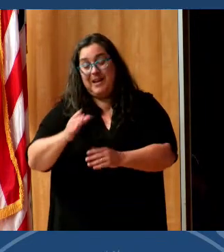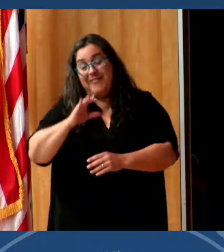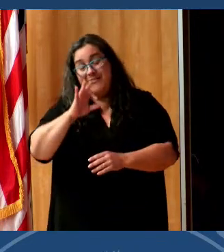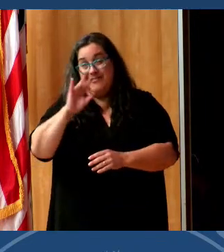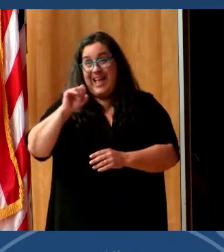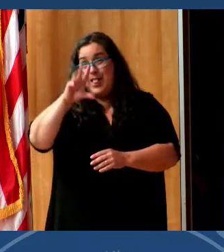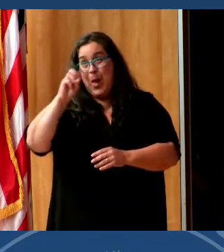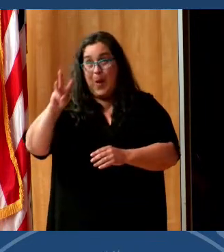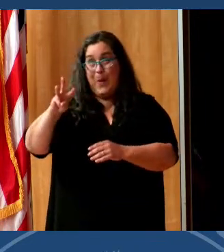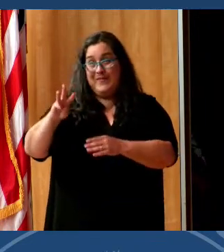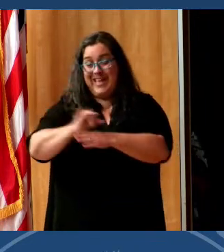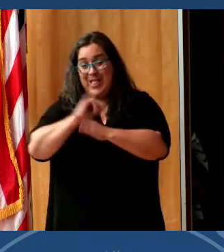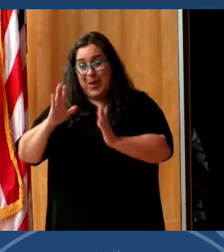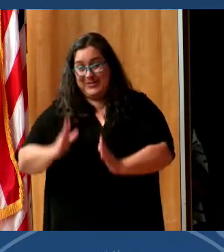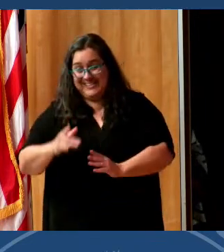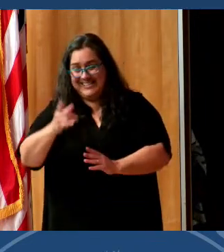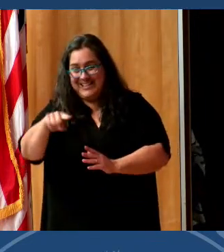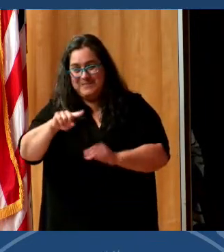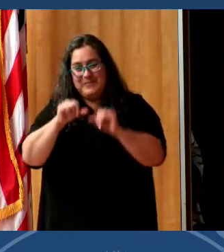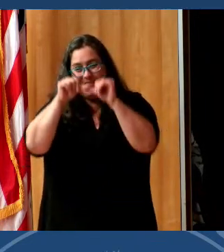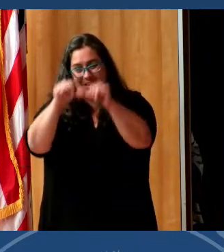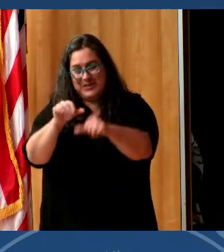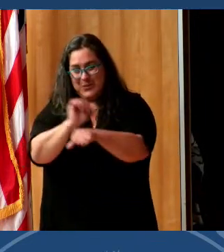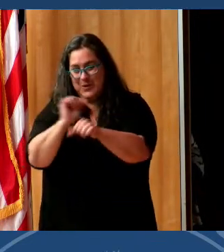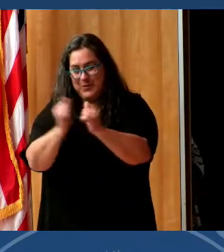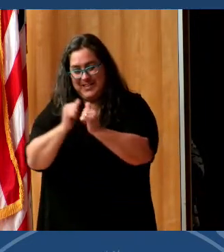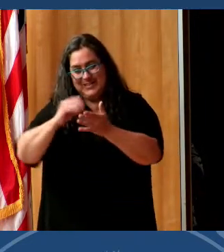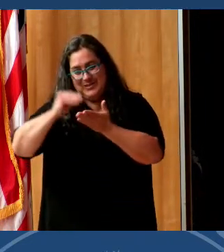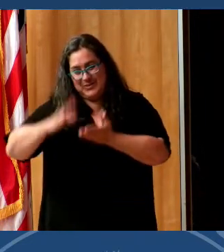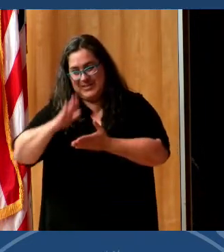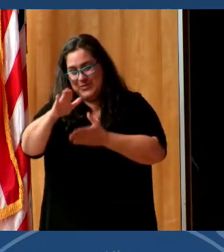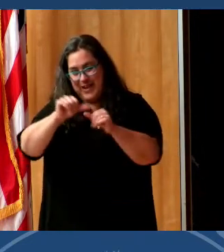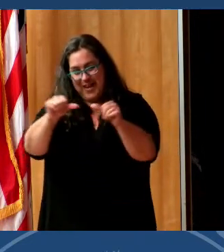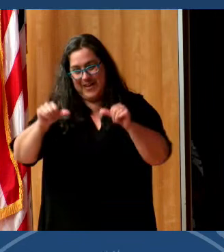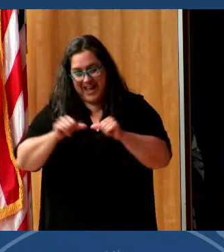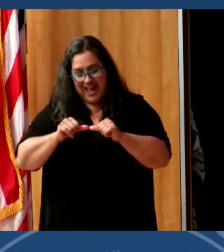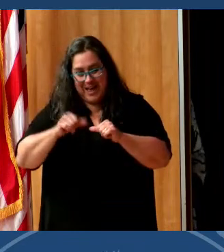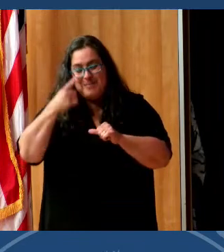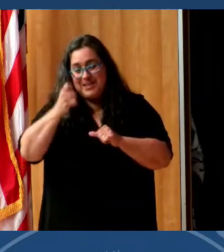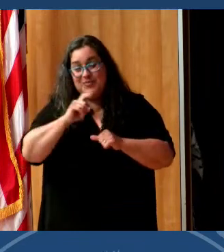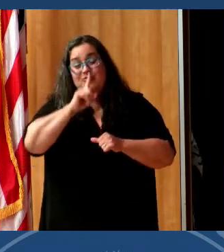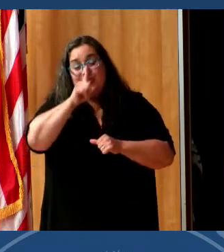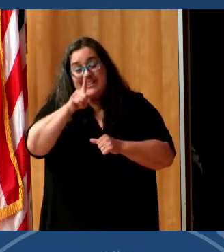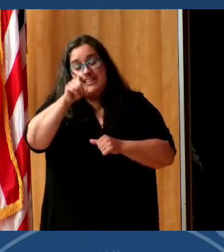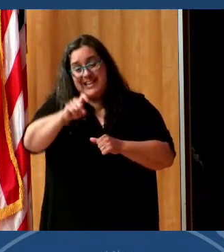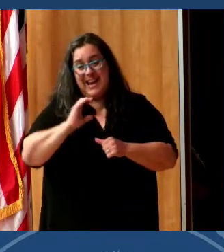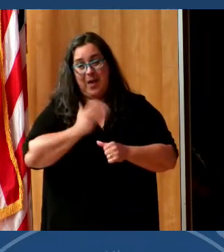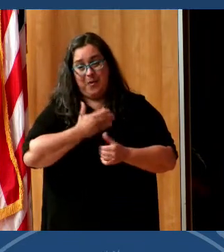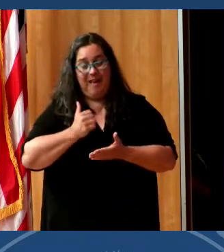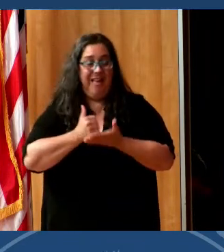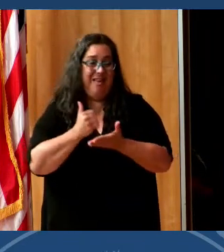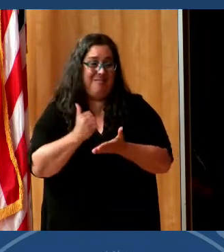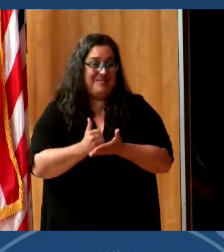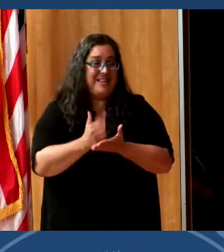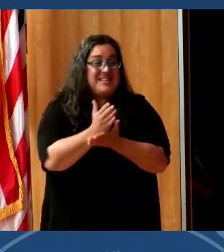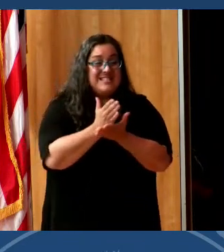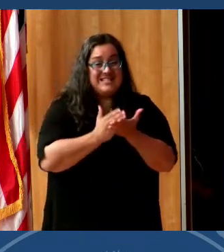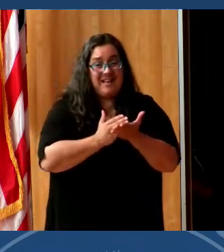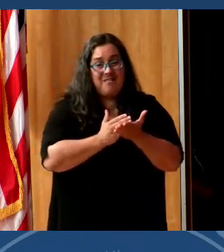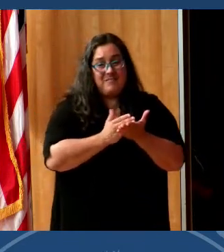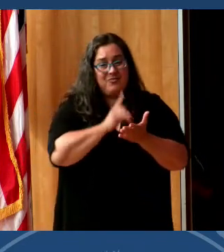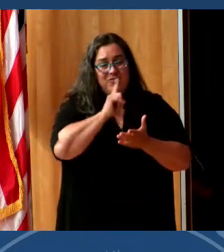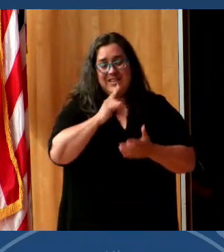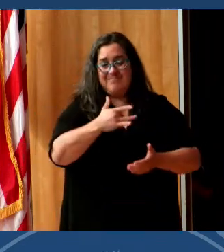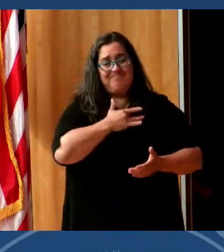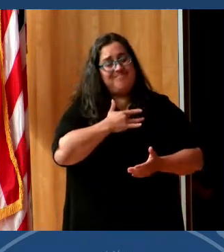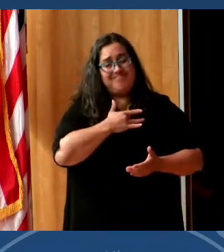fellows, to continue to work with students in your area because they really do need our help, and some of them were really